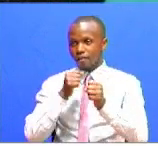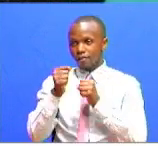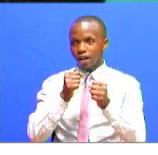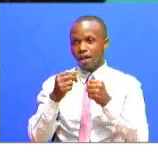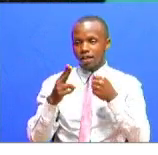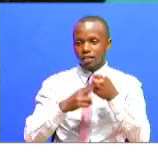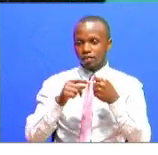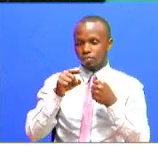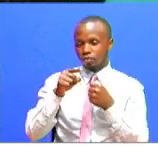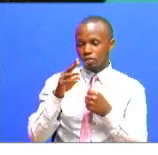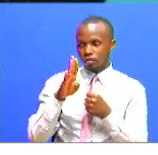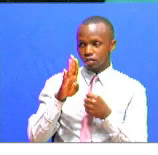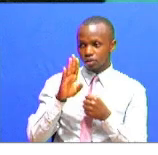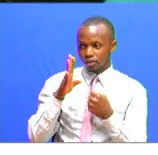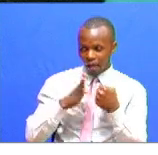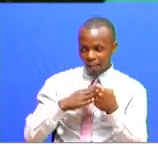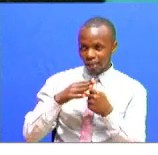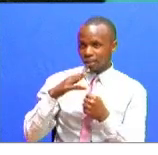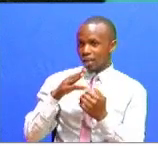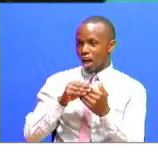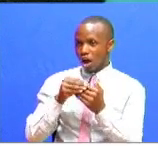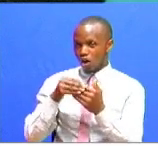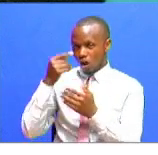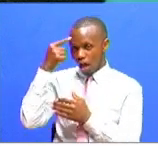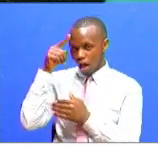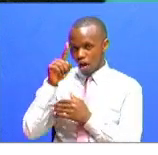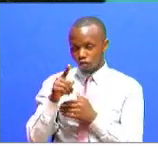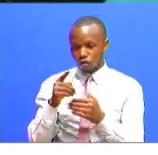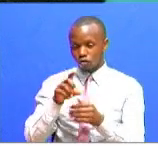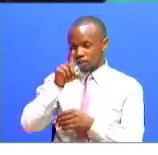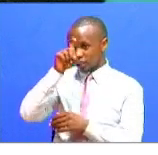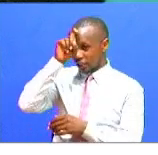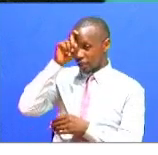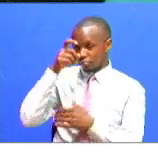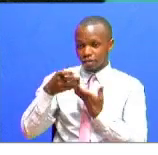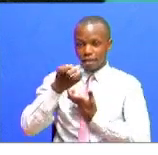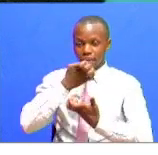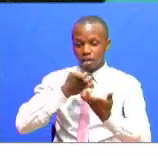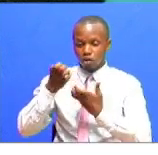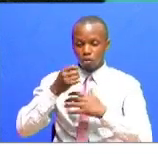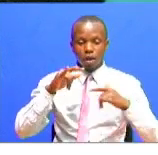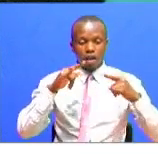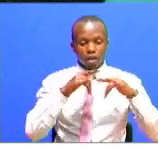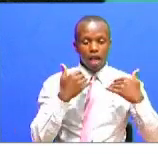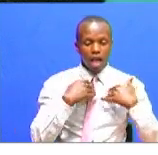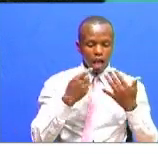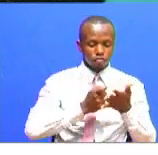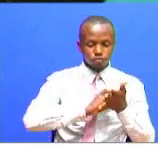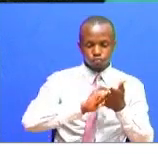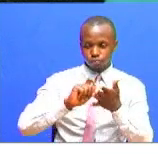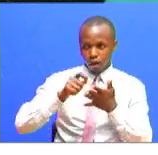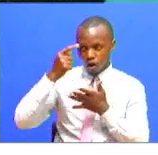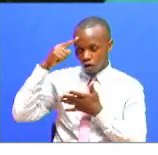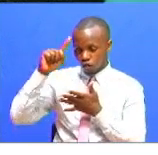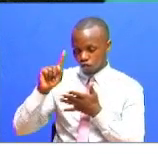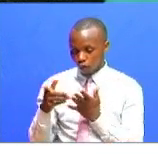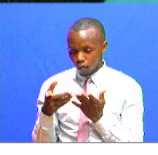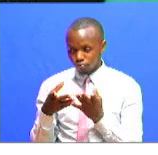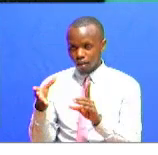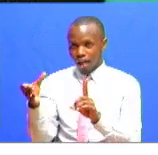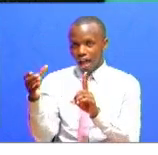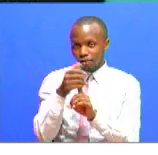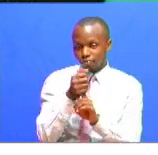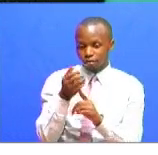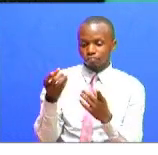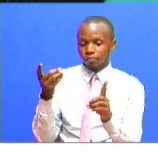billion funding package aimed at stabilizing Egypt's economy, the conference saw the signing of lucrative agreements worth billions